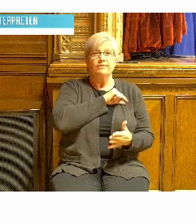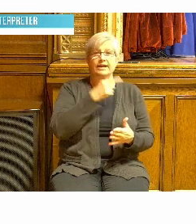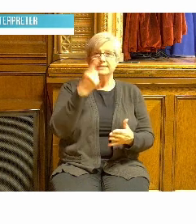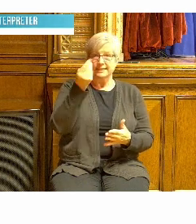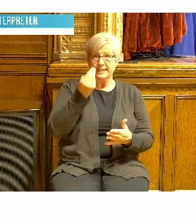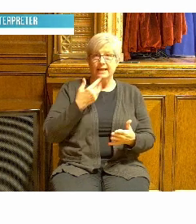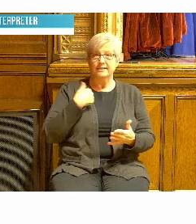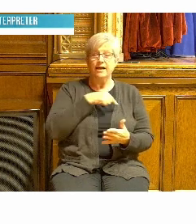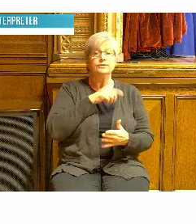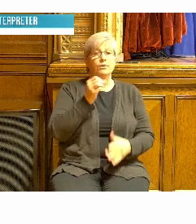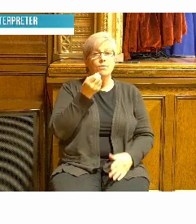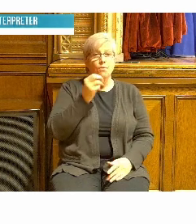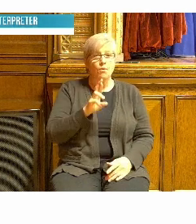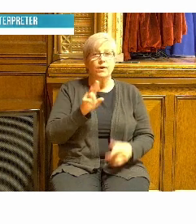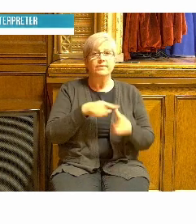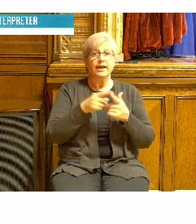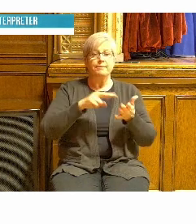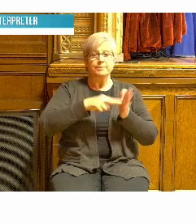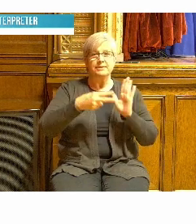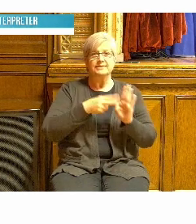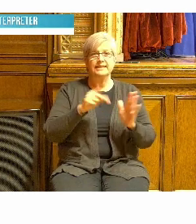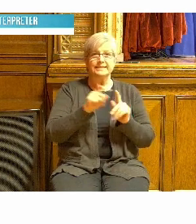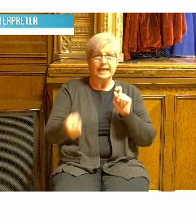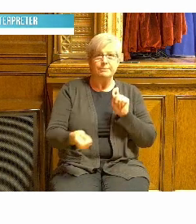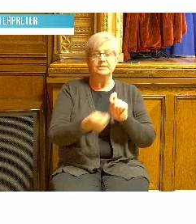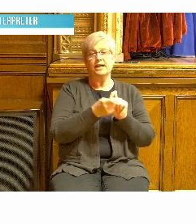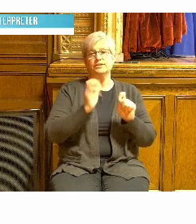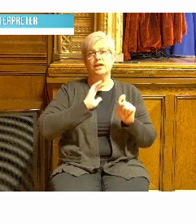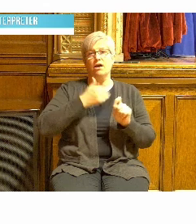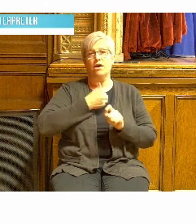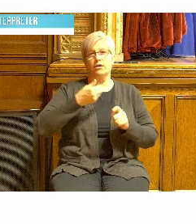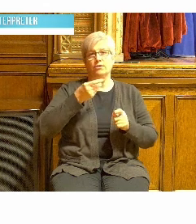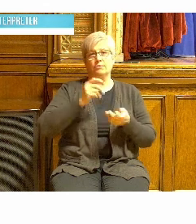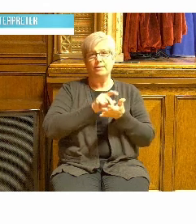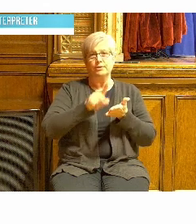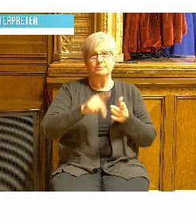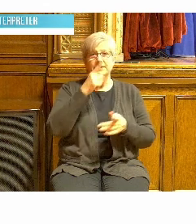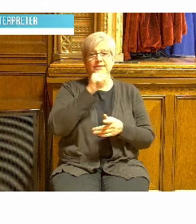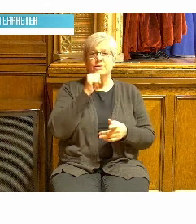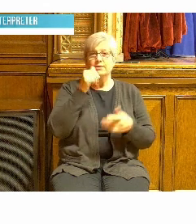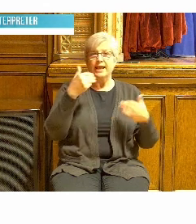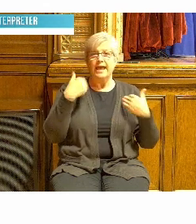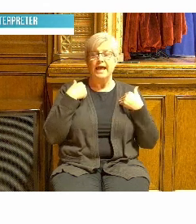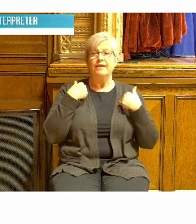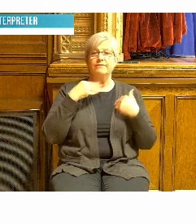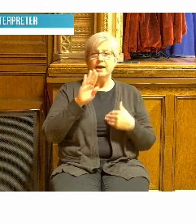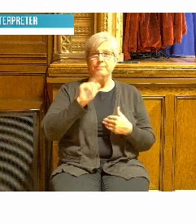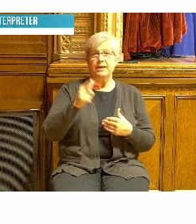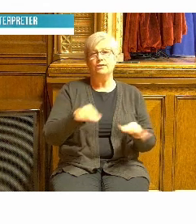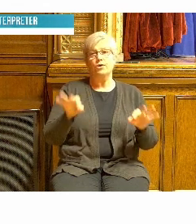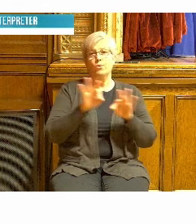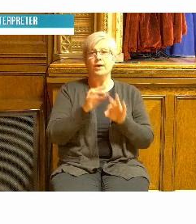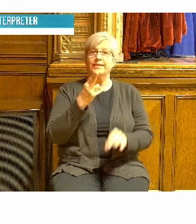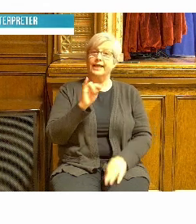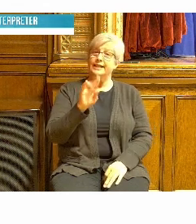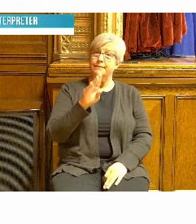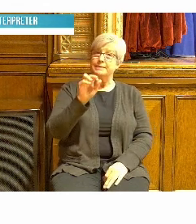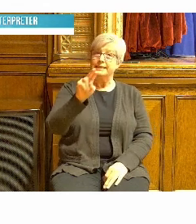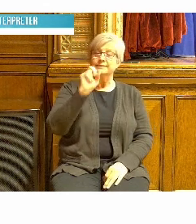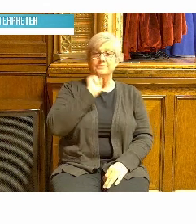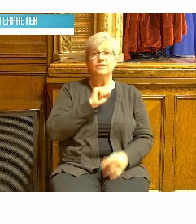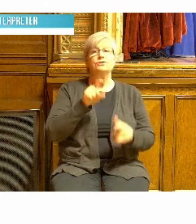tell us, or they are purposely sabotaging our reparations because they do not have a bill that's worth a hill of